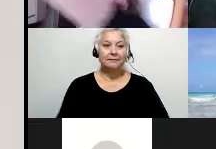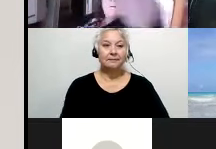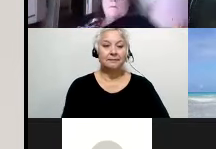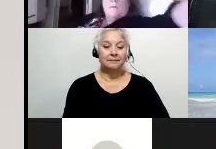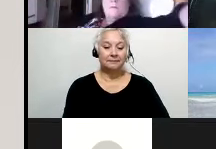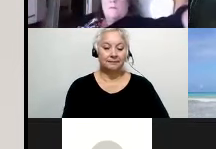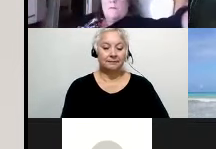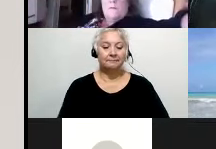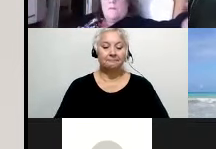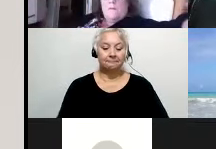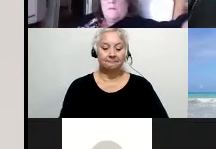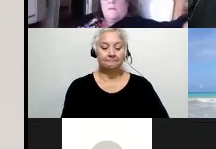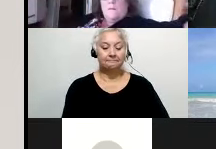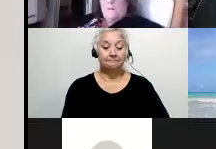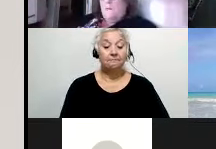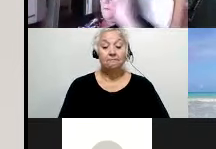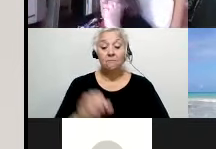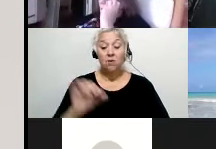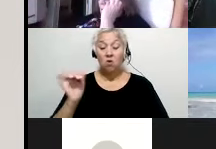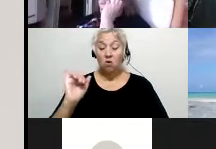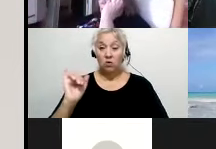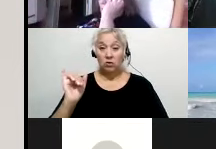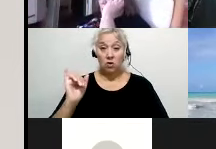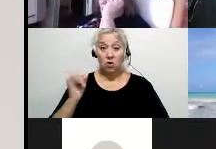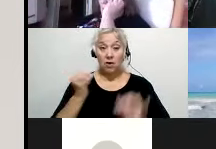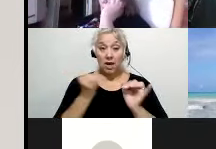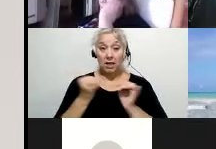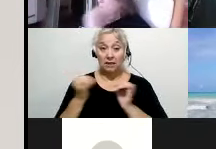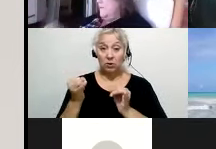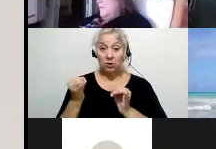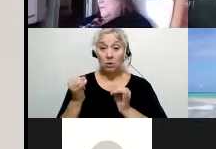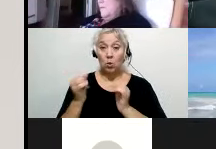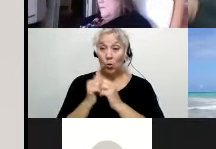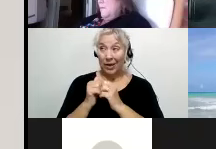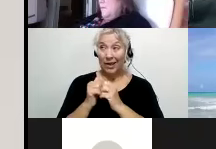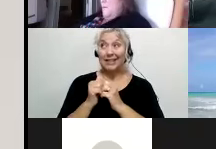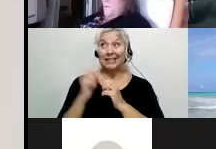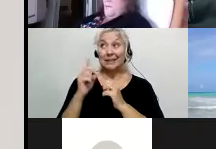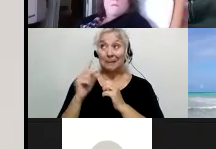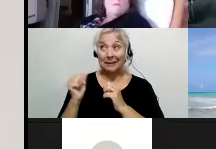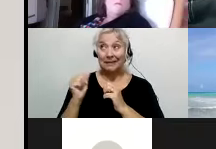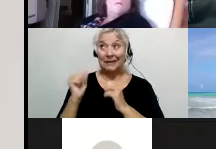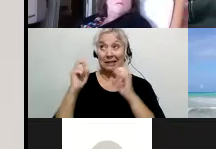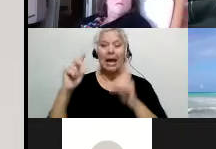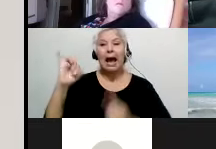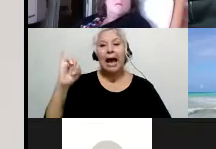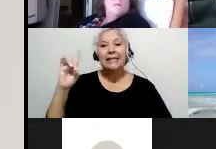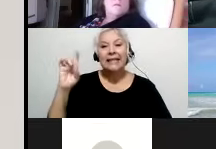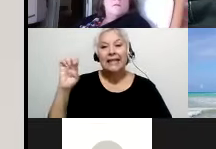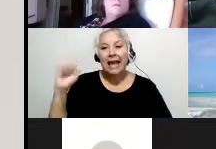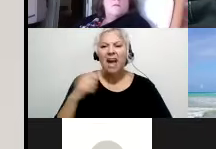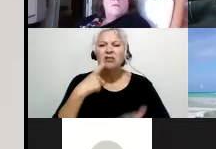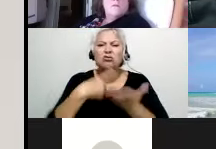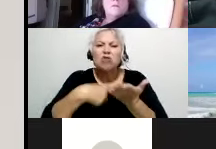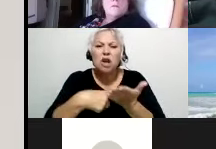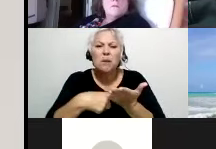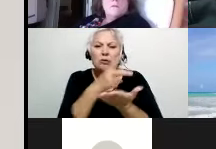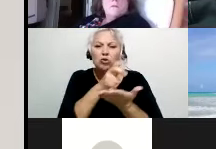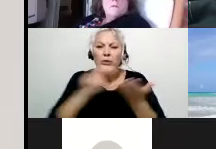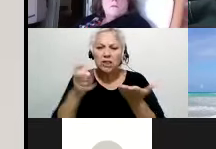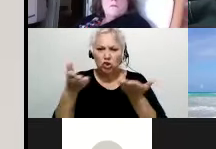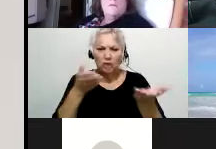Okay. Also in the Individuals with Disabilities Education Act, it talks about transition services. So I